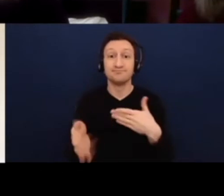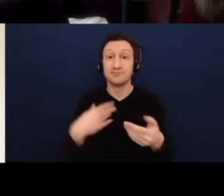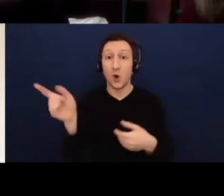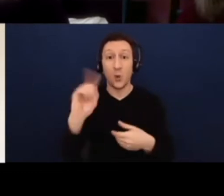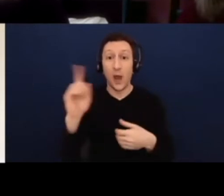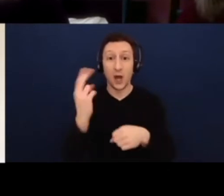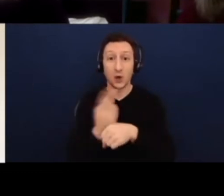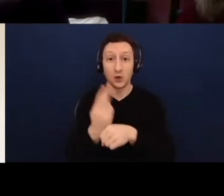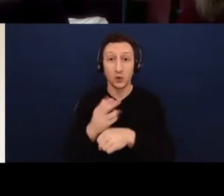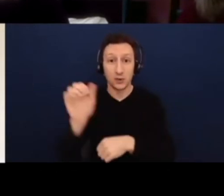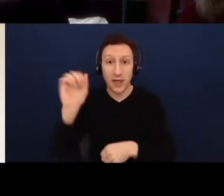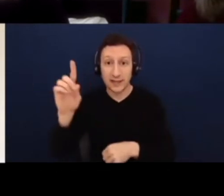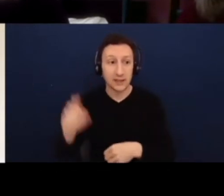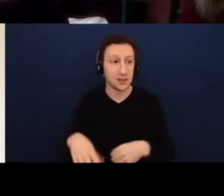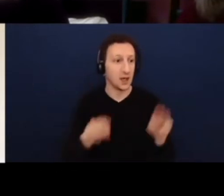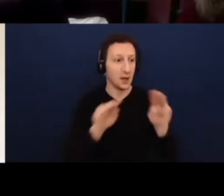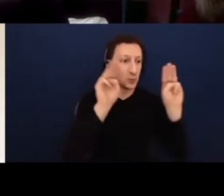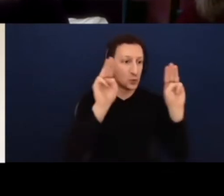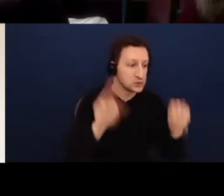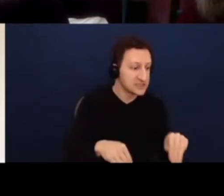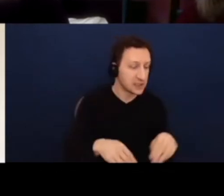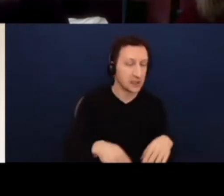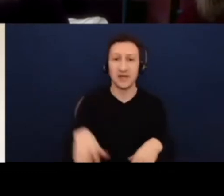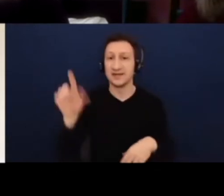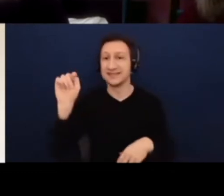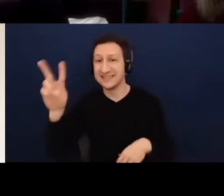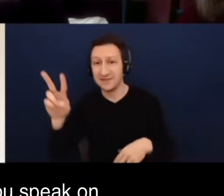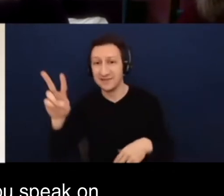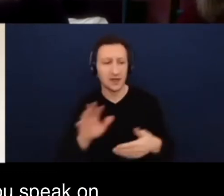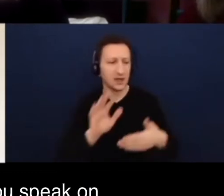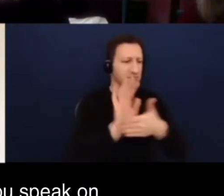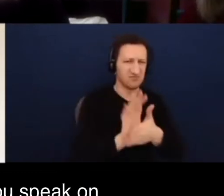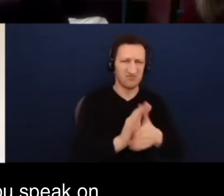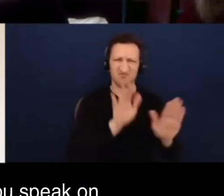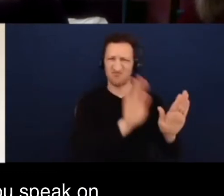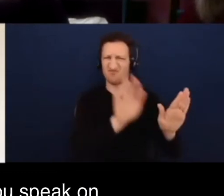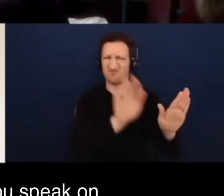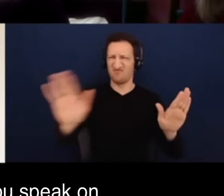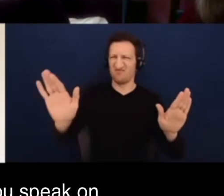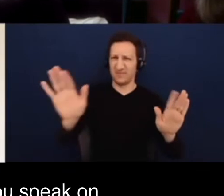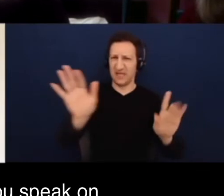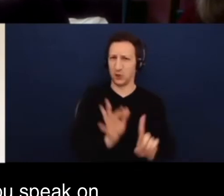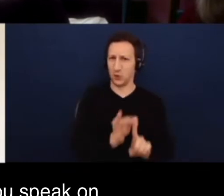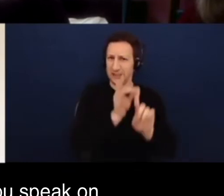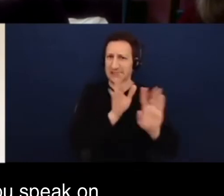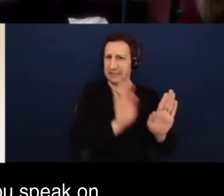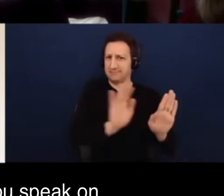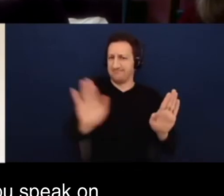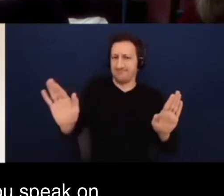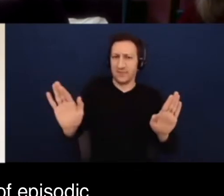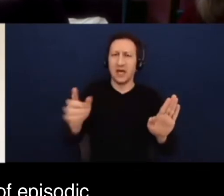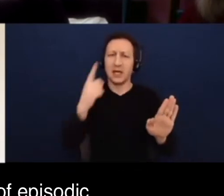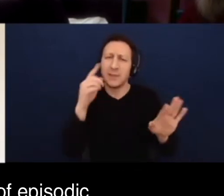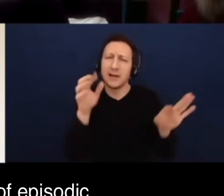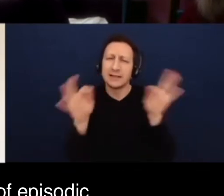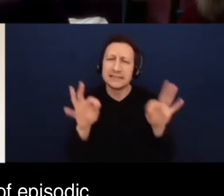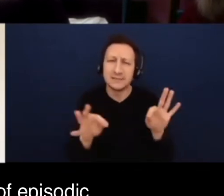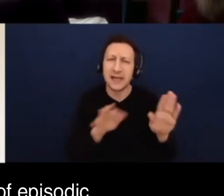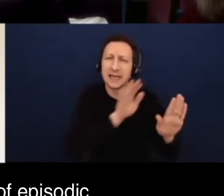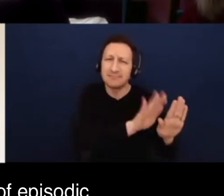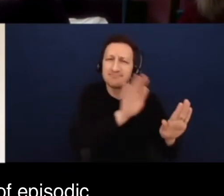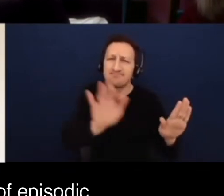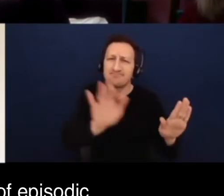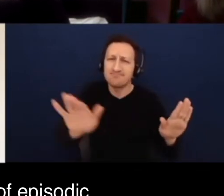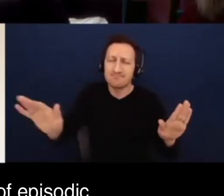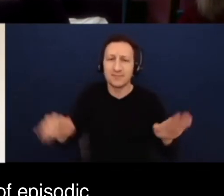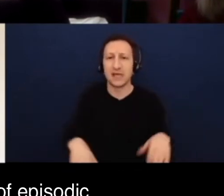arts at large, including museums, it's all a different animal of its own. So can you speak on perhaps the difference in terms of